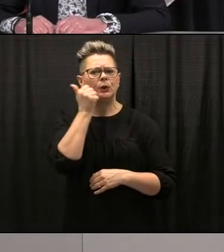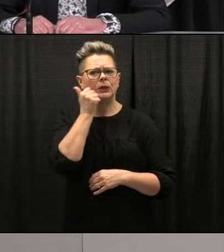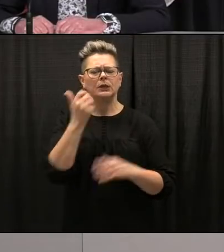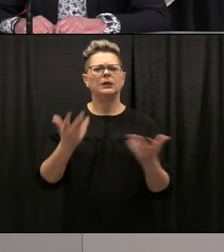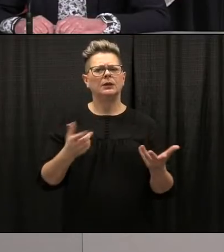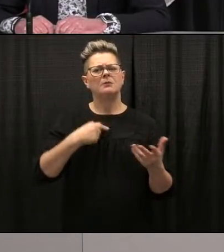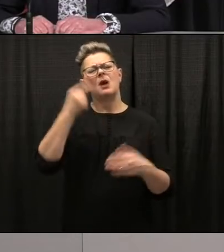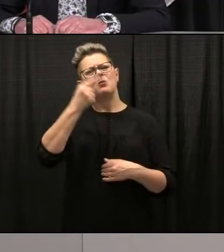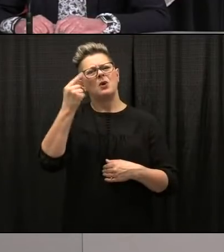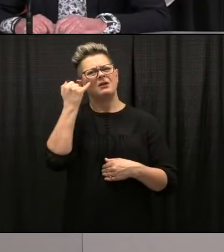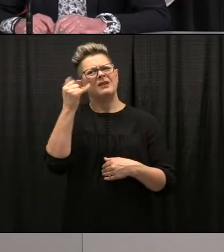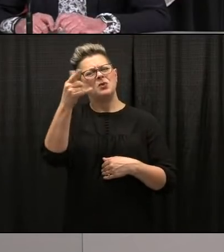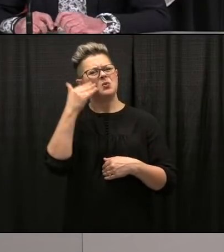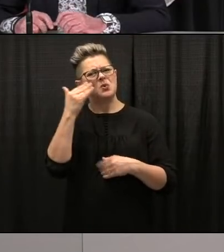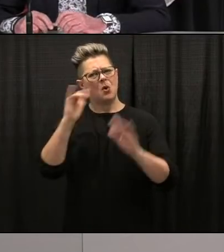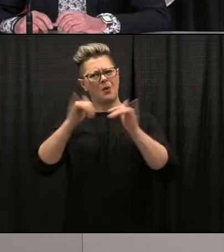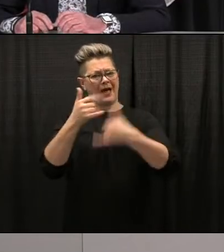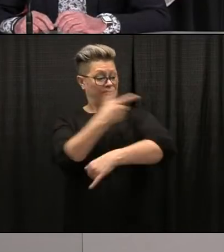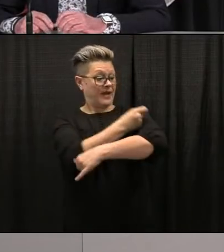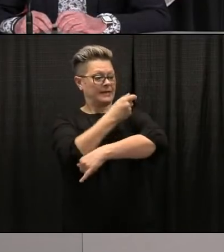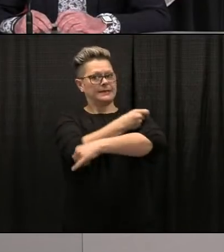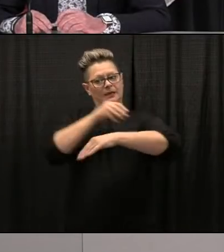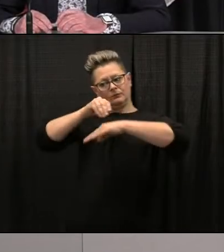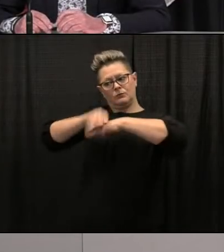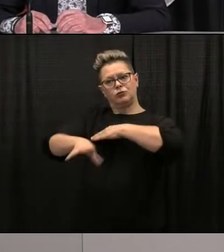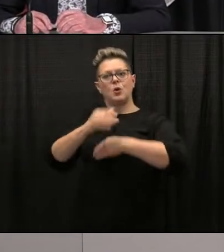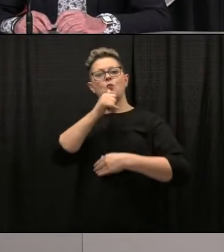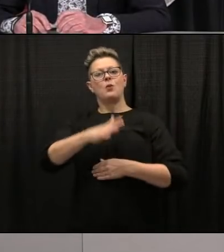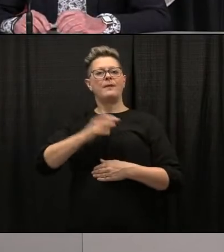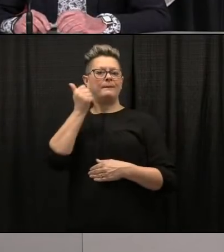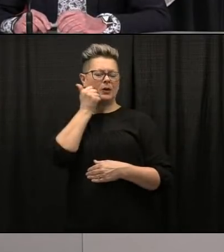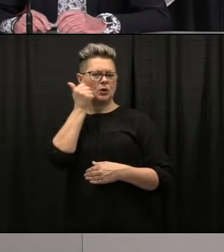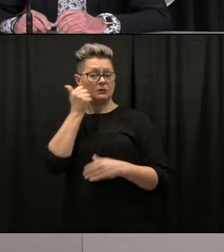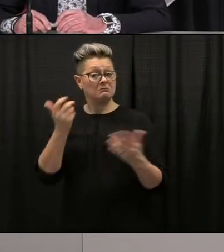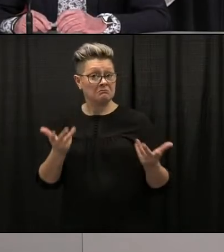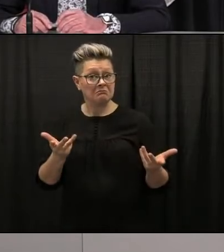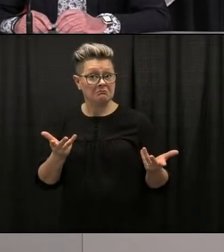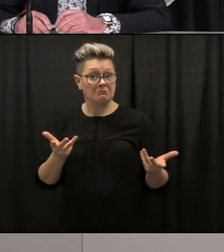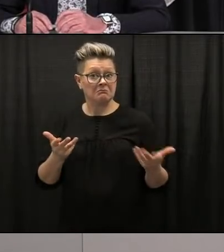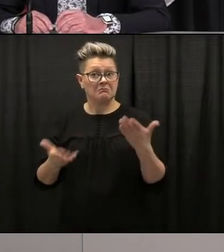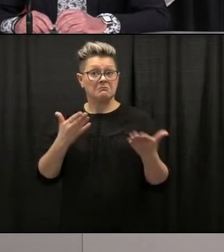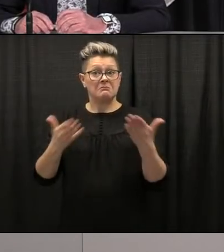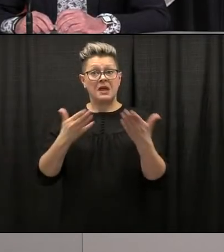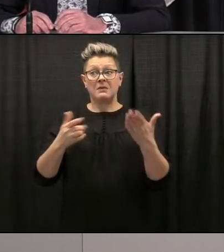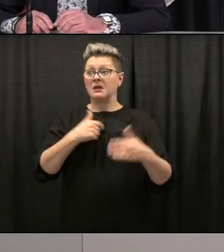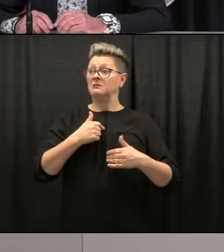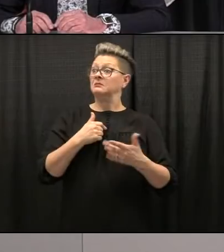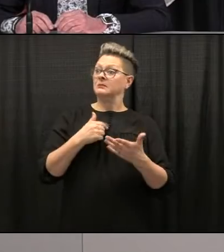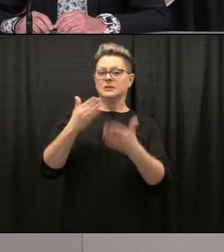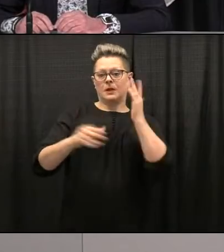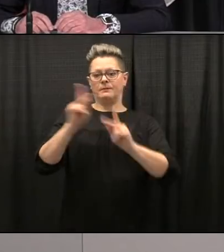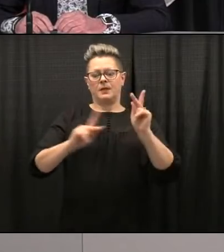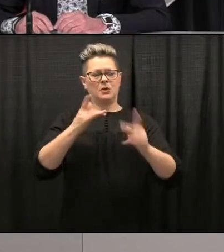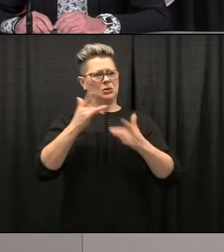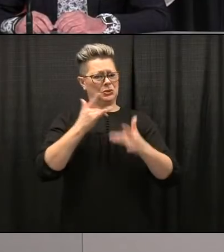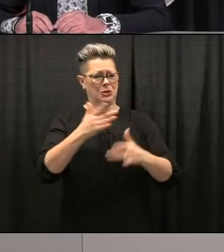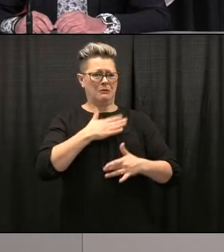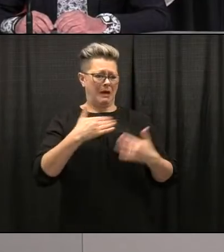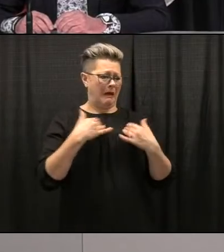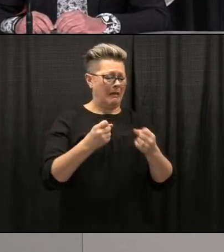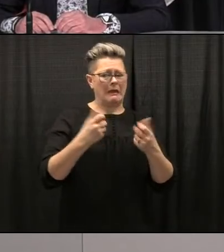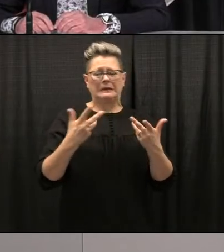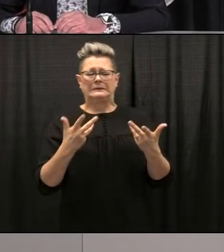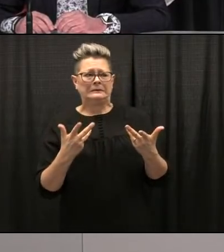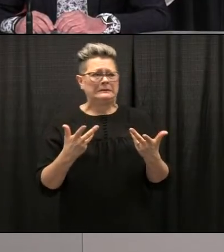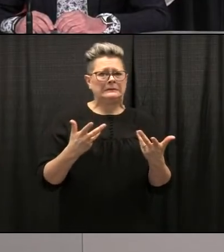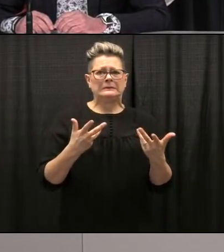share what you know about the impact of the vaccines on menstrual cycles for anyone in the province who might be concerned about what this means for their health.